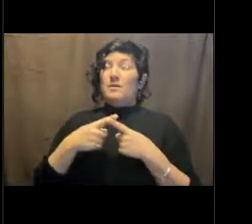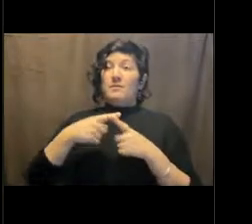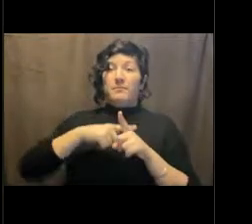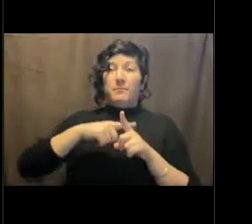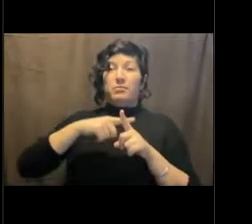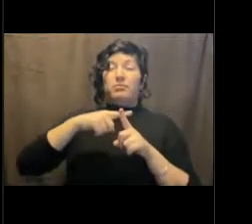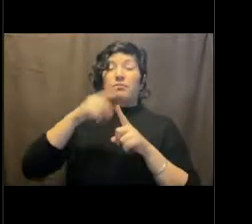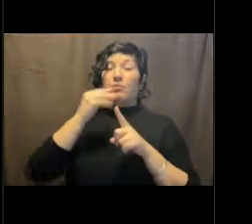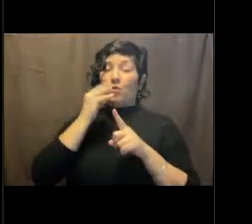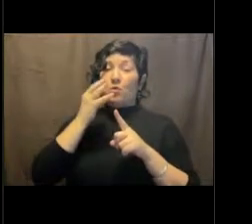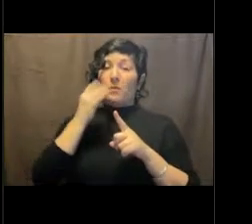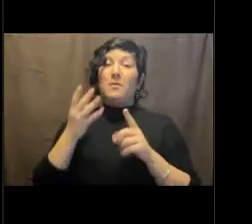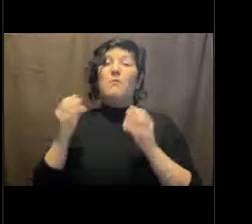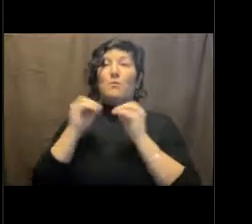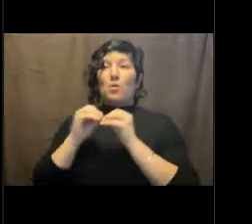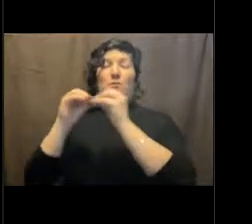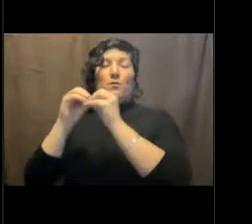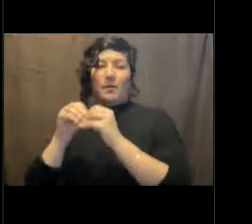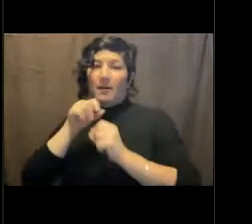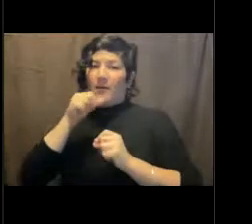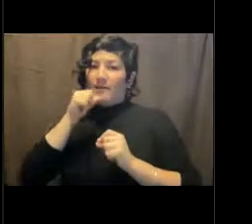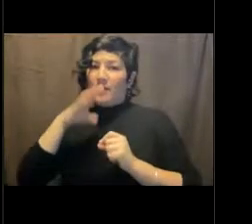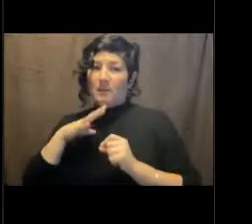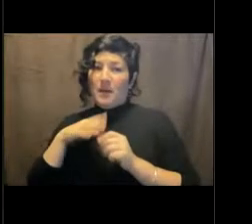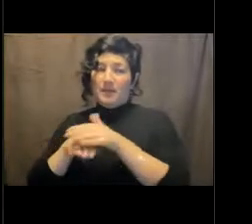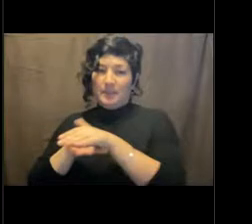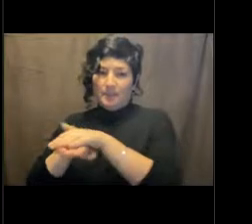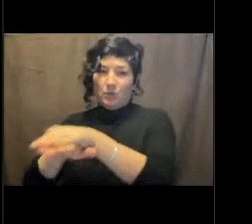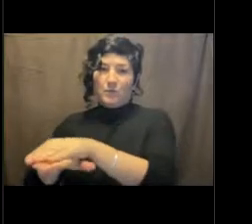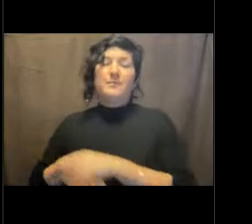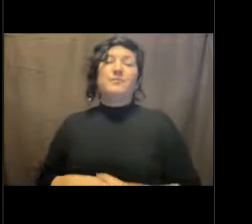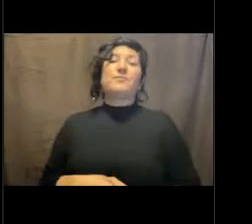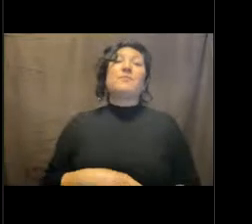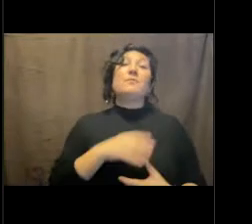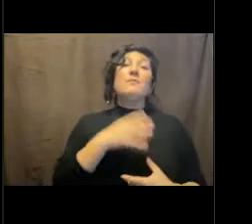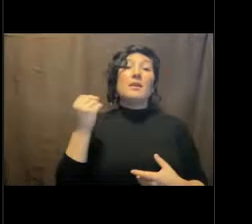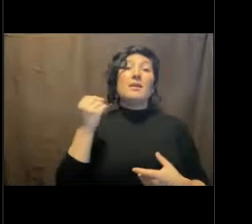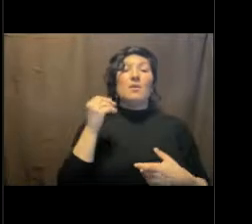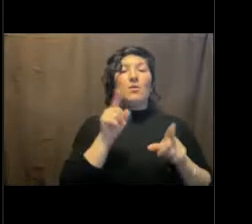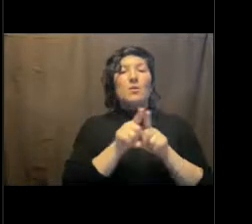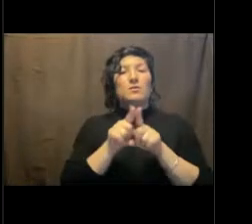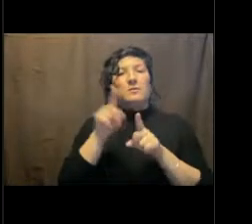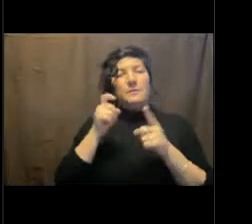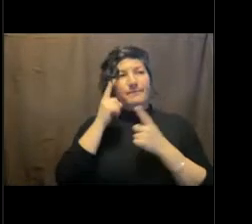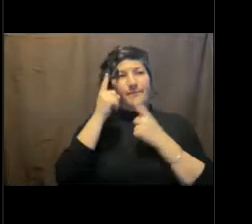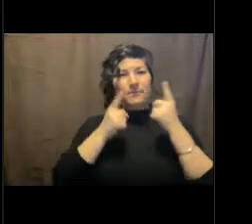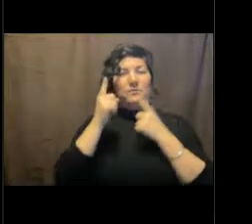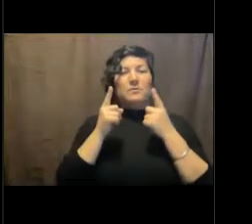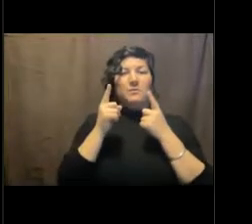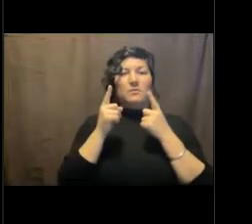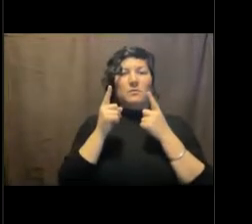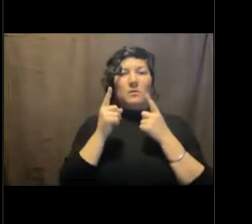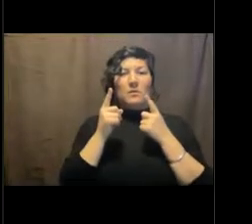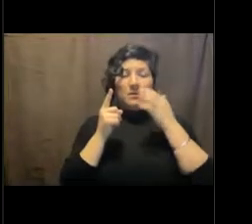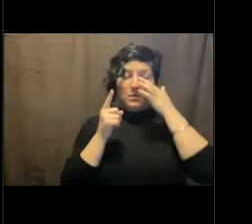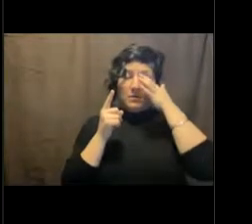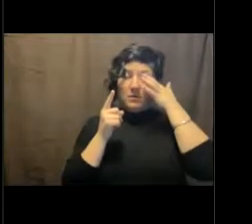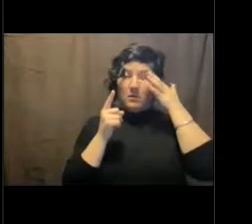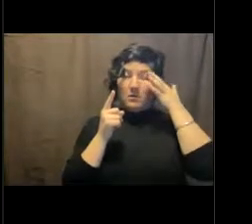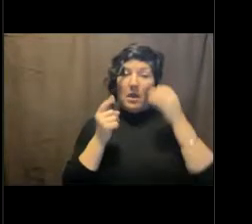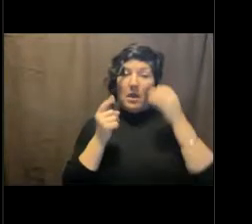possibly more females produced in a warming world. However, we also need to consider changes in mortality. So in other words, how many